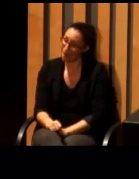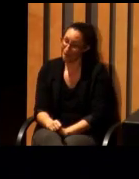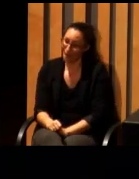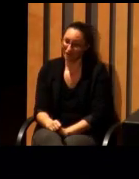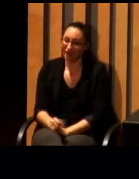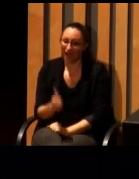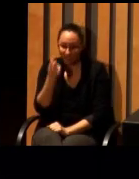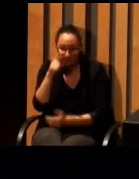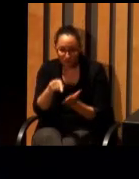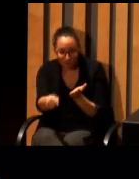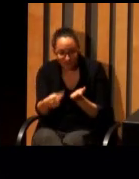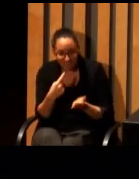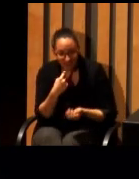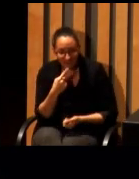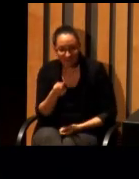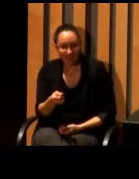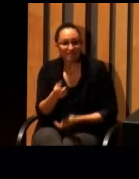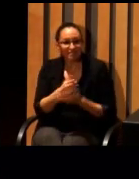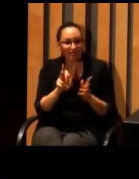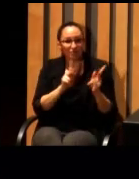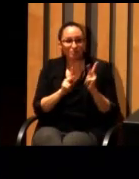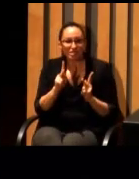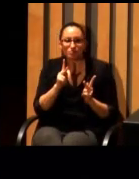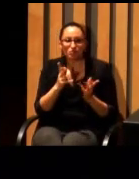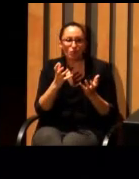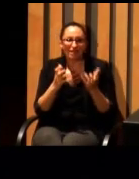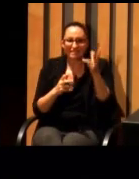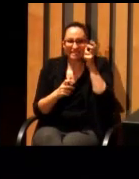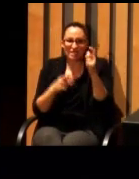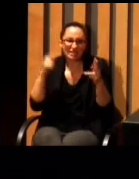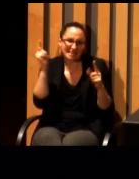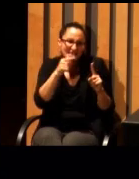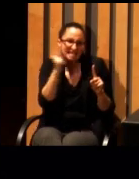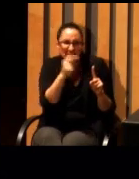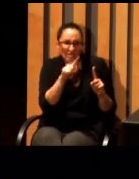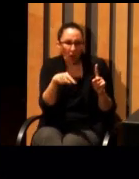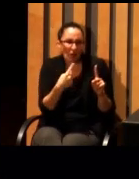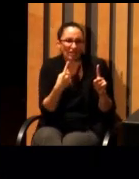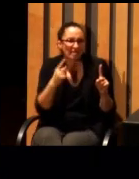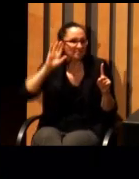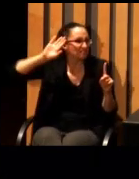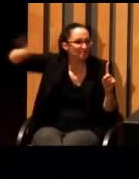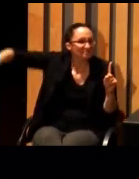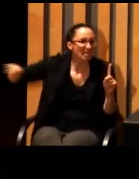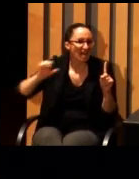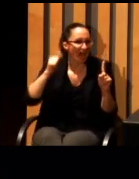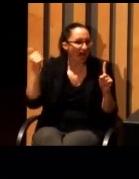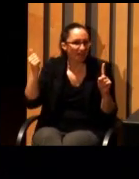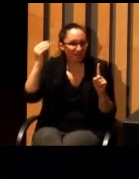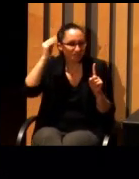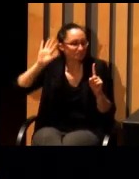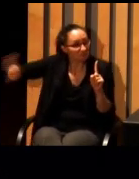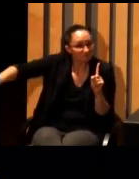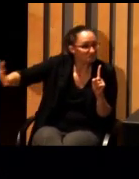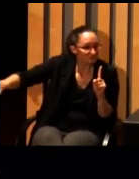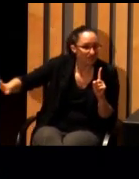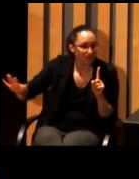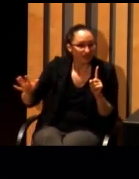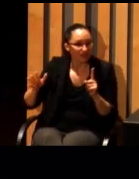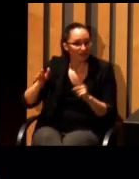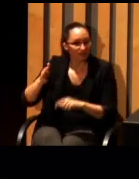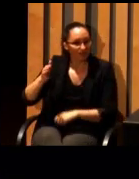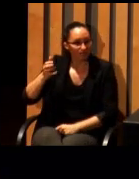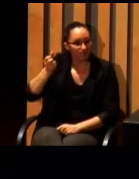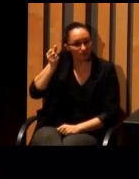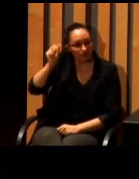get what you're saying. Some people wanted to hear what they wanted to hear, and they would not give an inch to the idea of